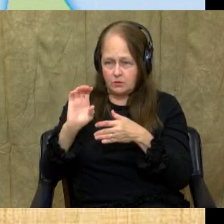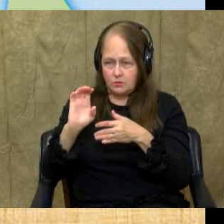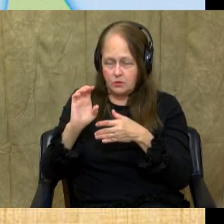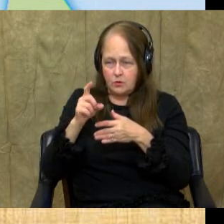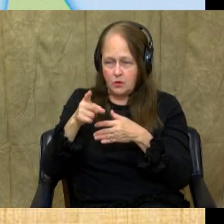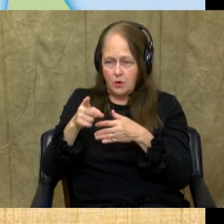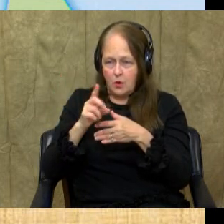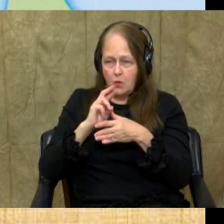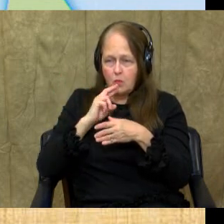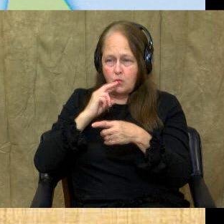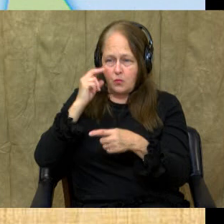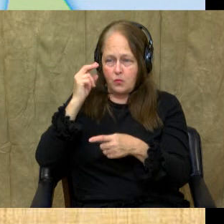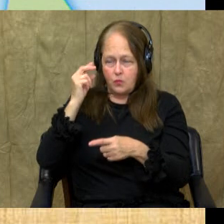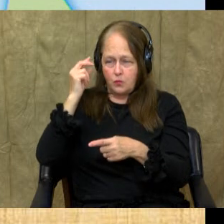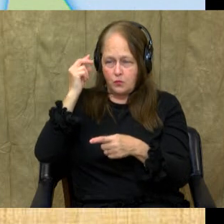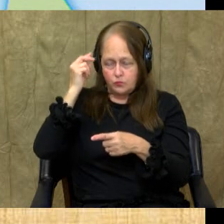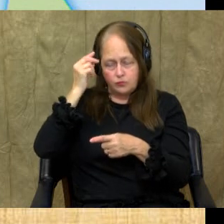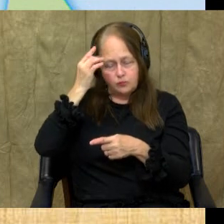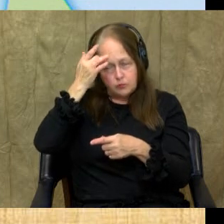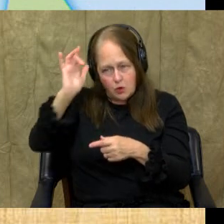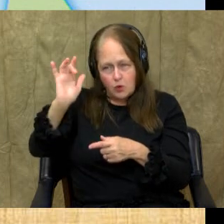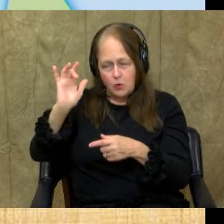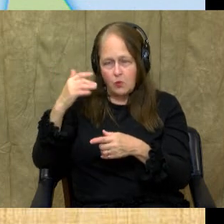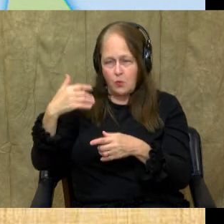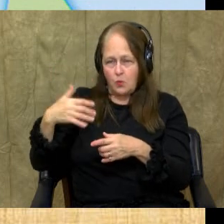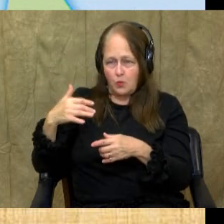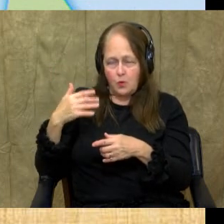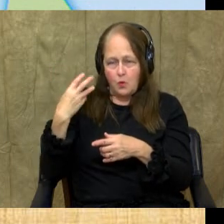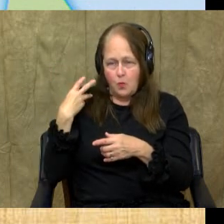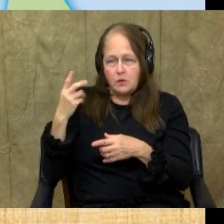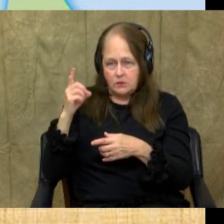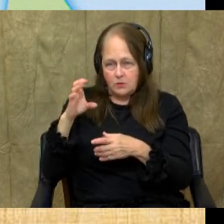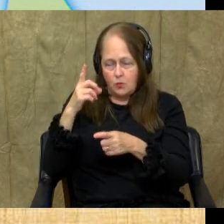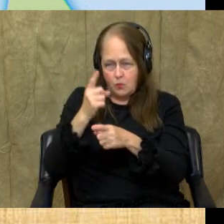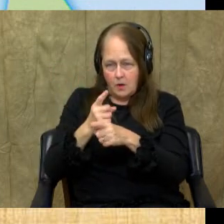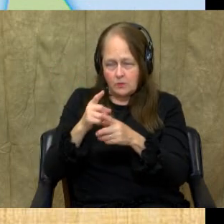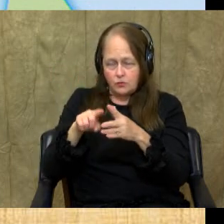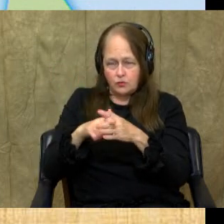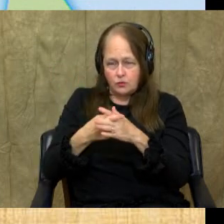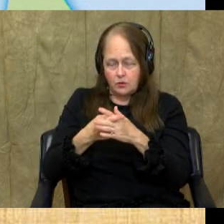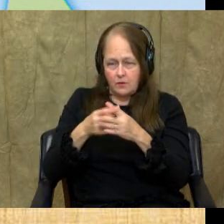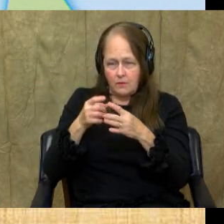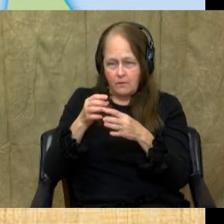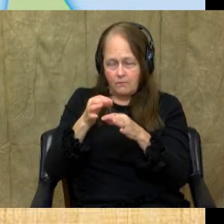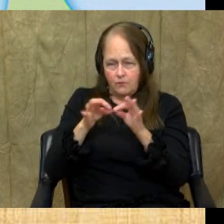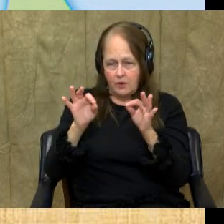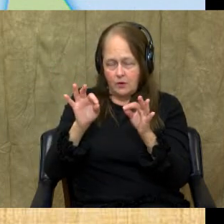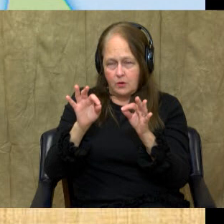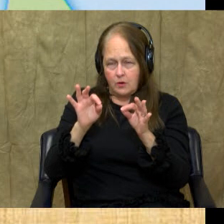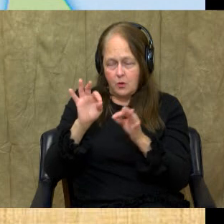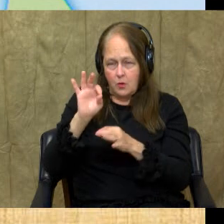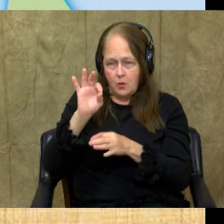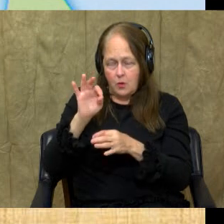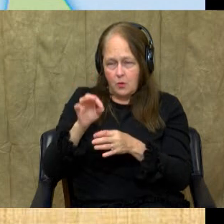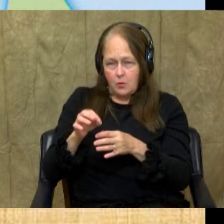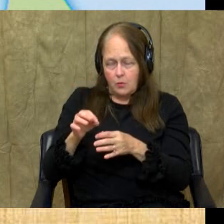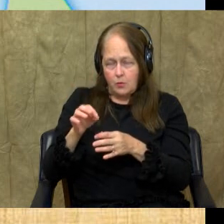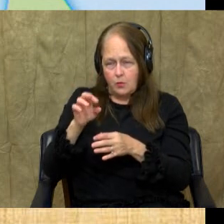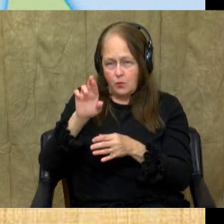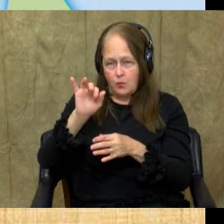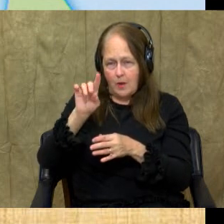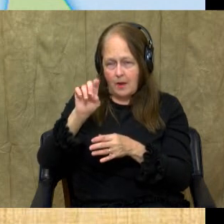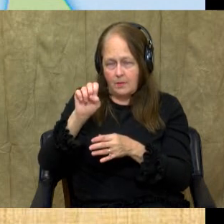the process of moving toward, more advances towards civil rights. One of the reasons why is because he did